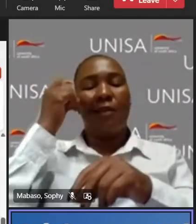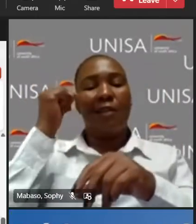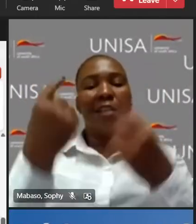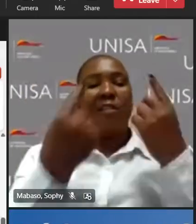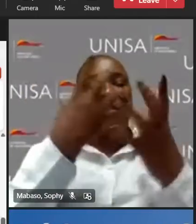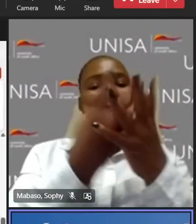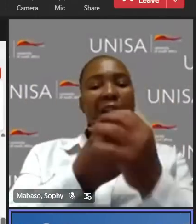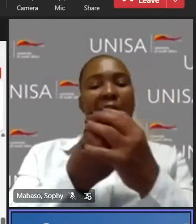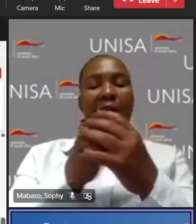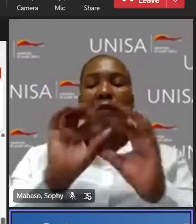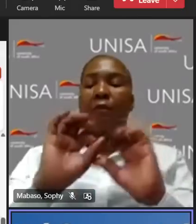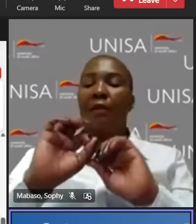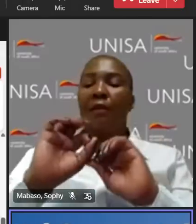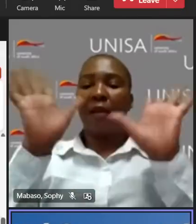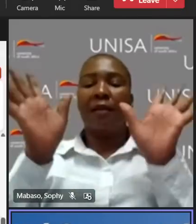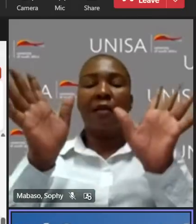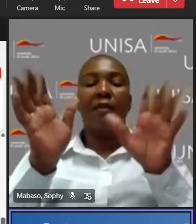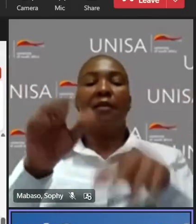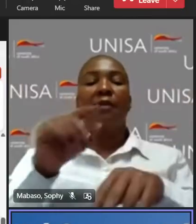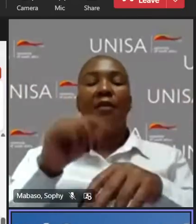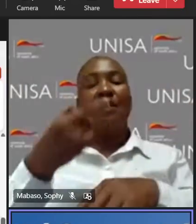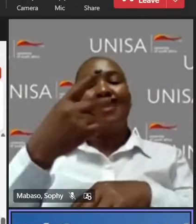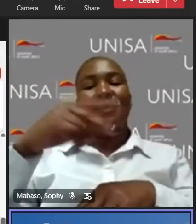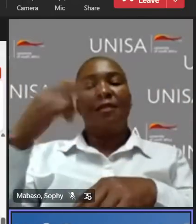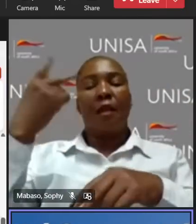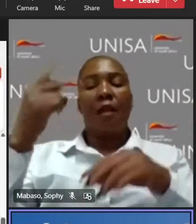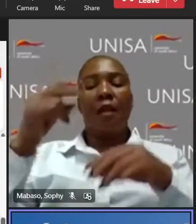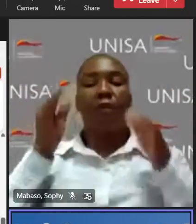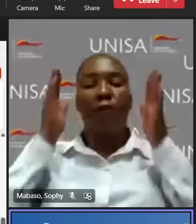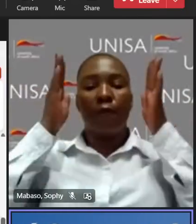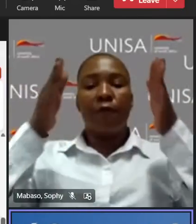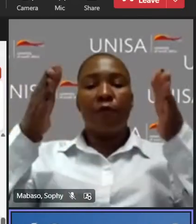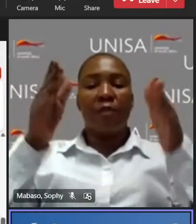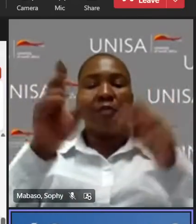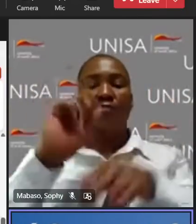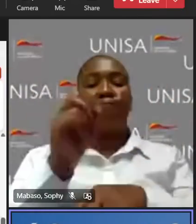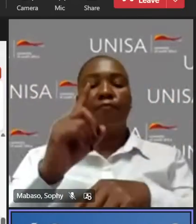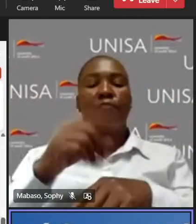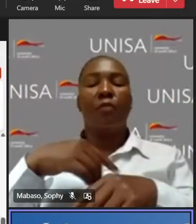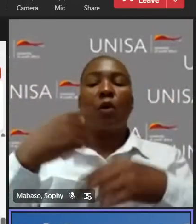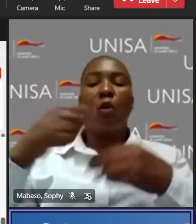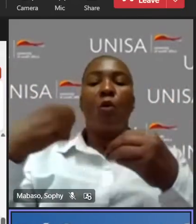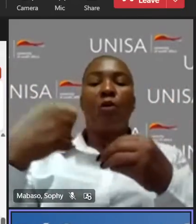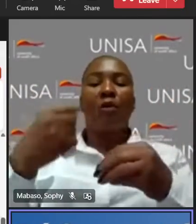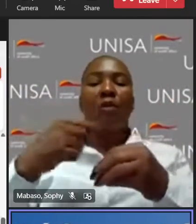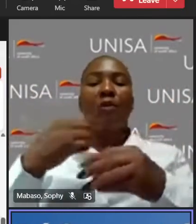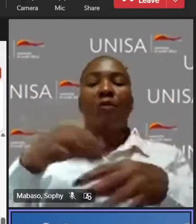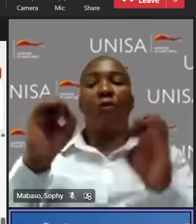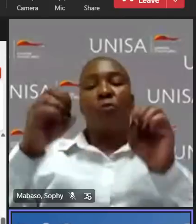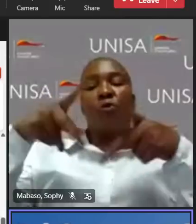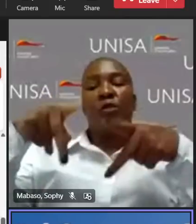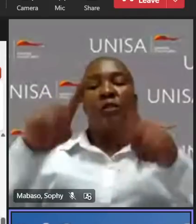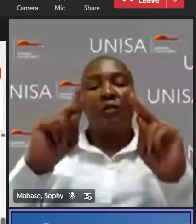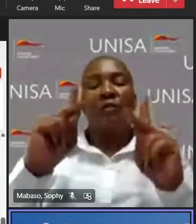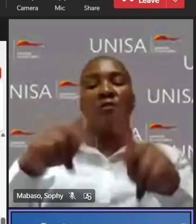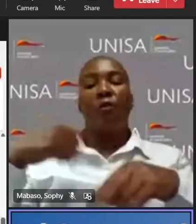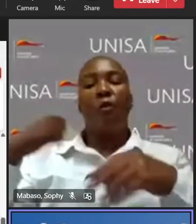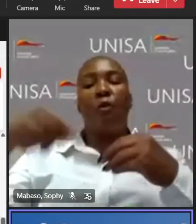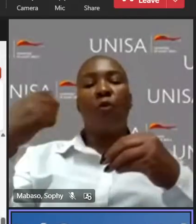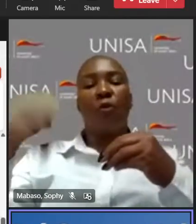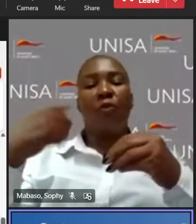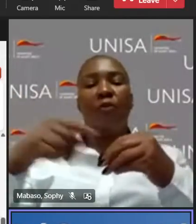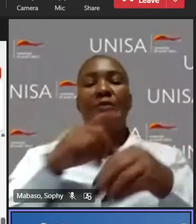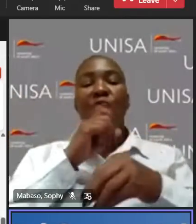well. Our second focus, and we always make opportunity and we always